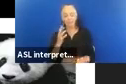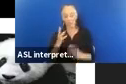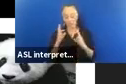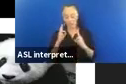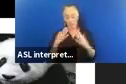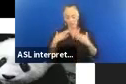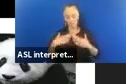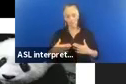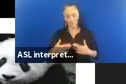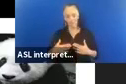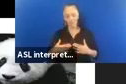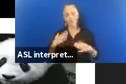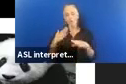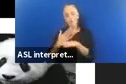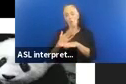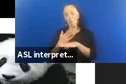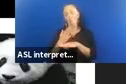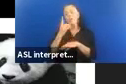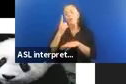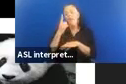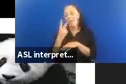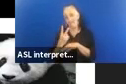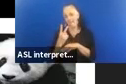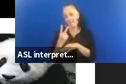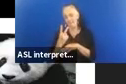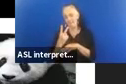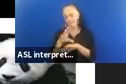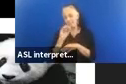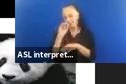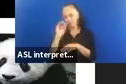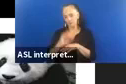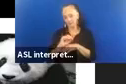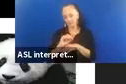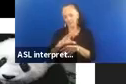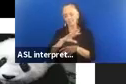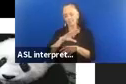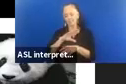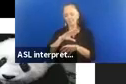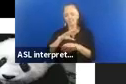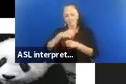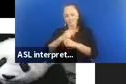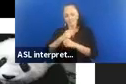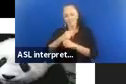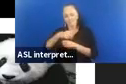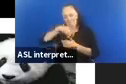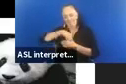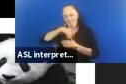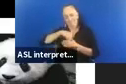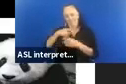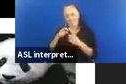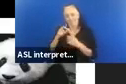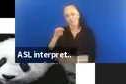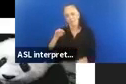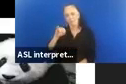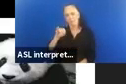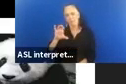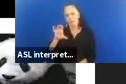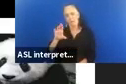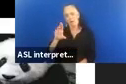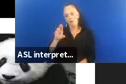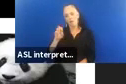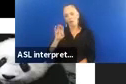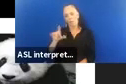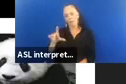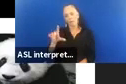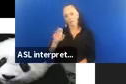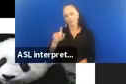body is made up of microbial cells, the other half being what we imagine as human cells. But